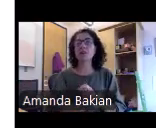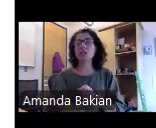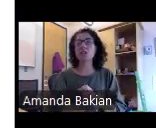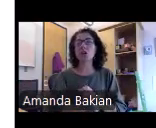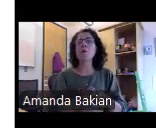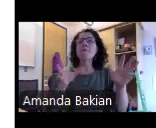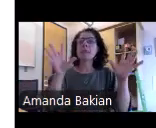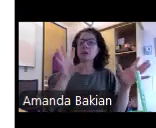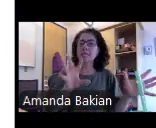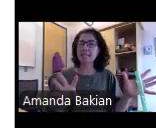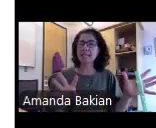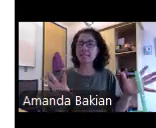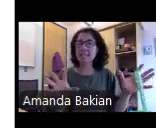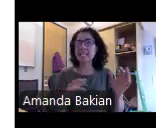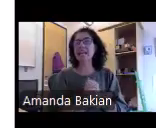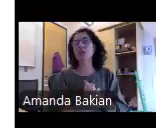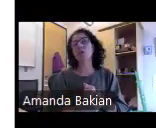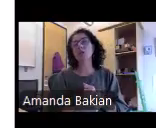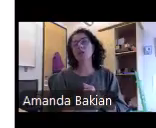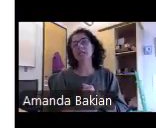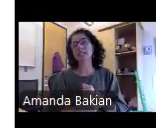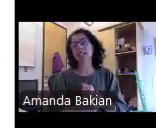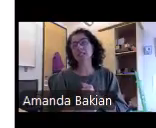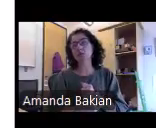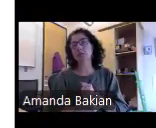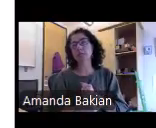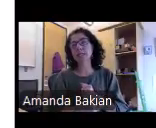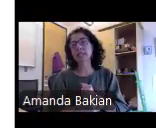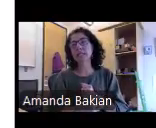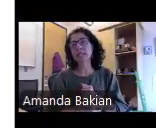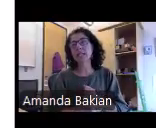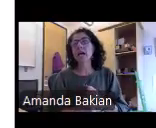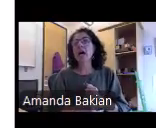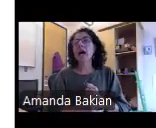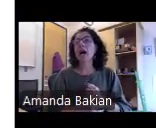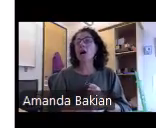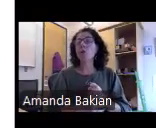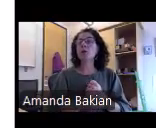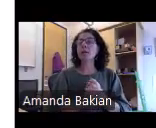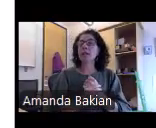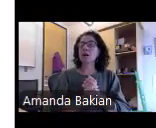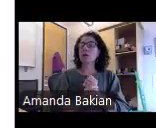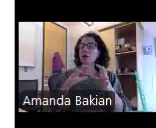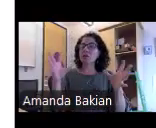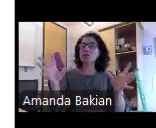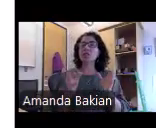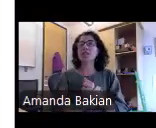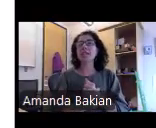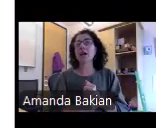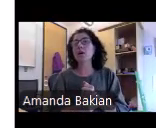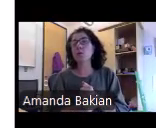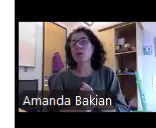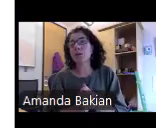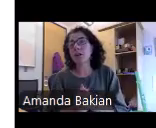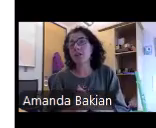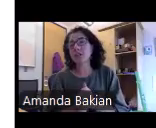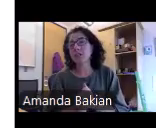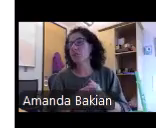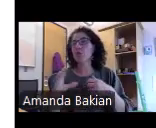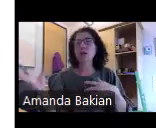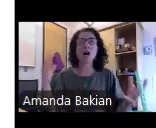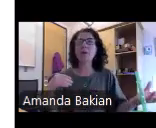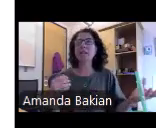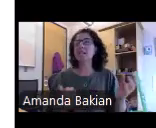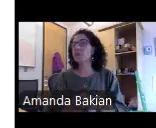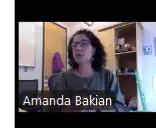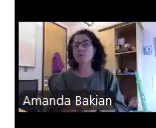male to female ratio, race, ethnicity, and co-occurring intellectual ability. We are interested in looking at whether if